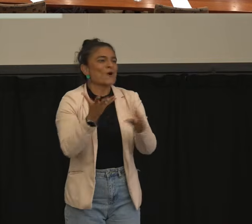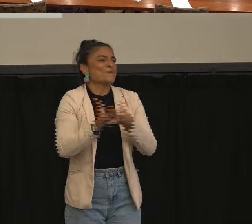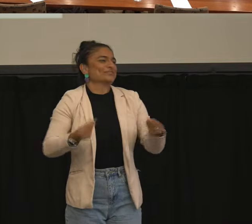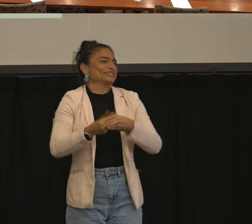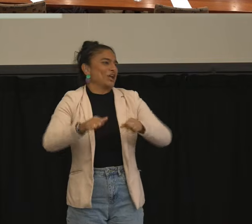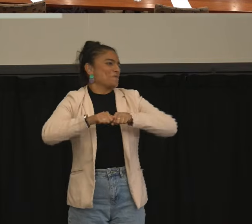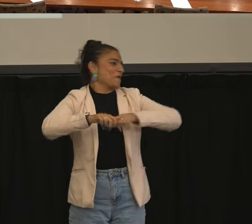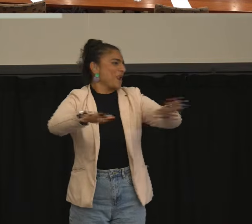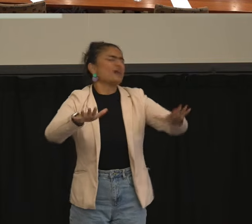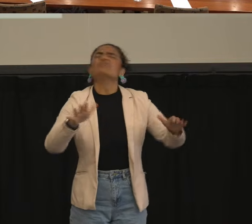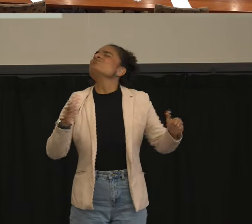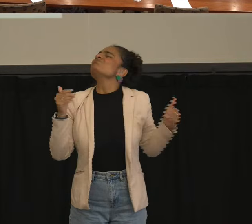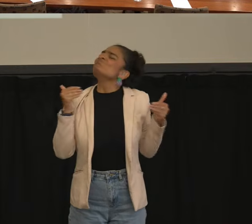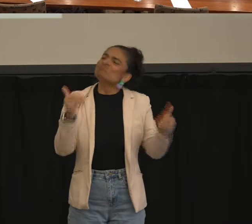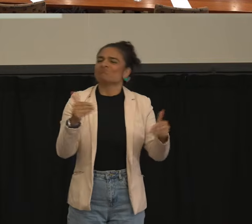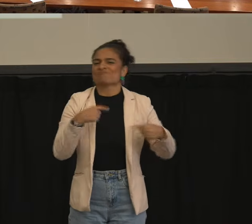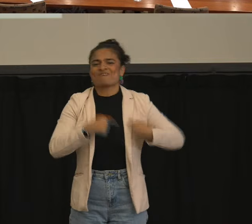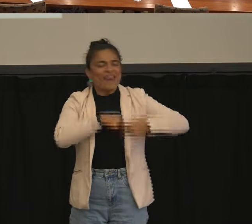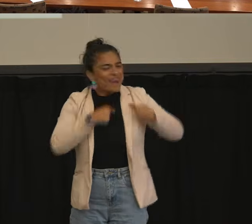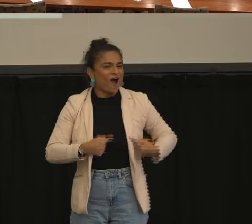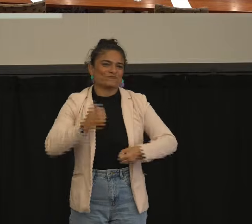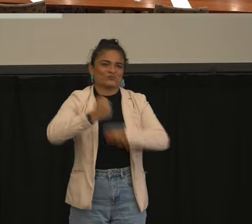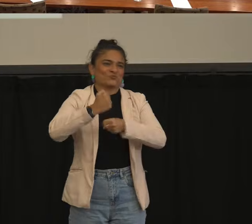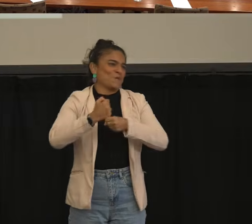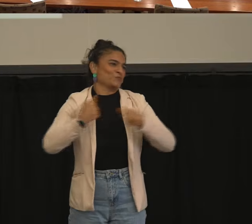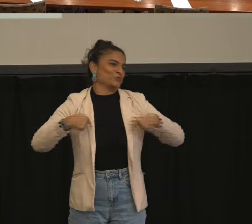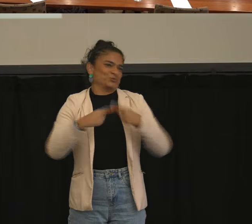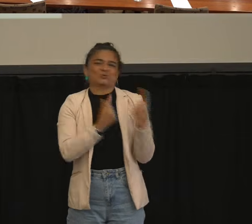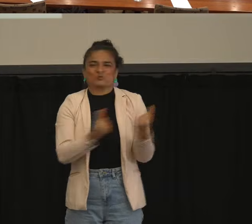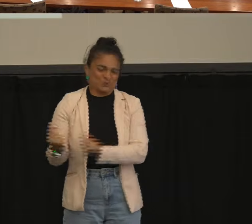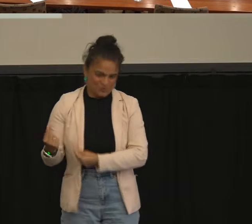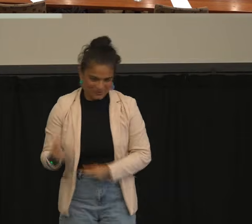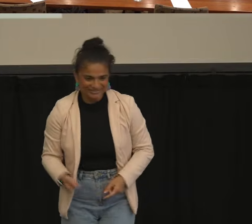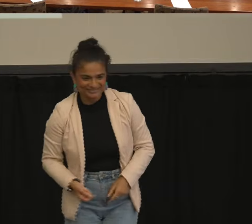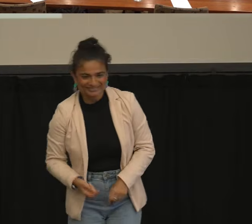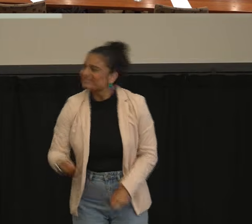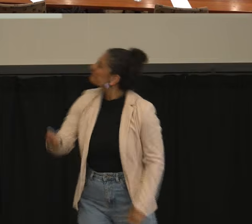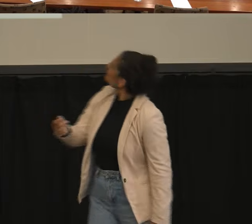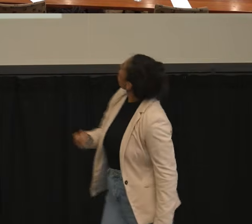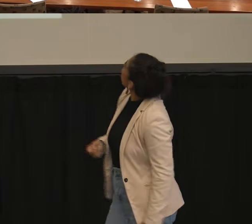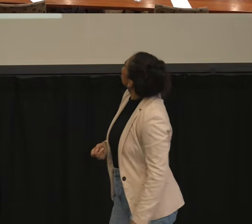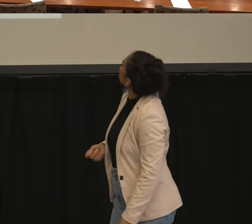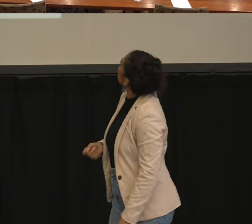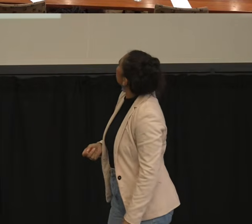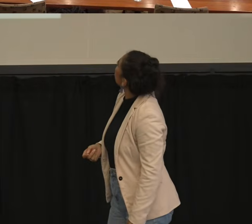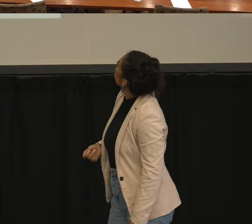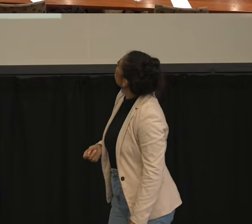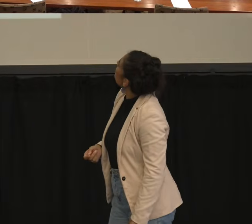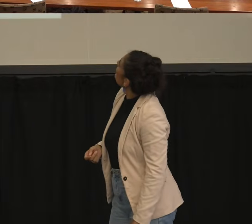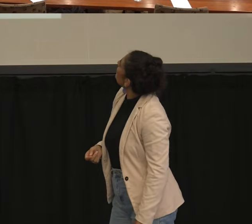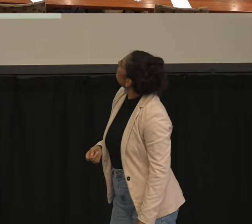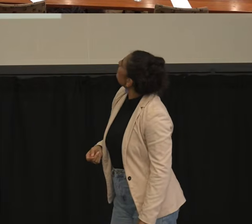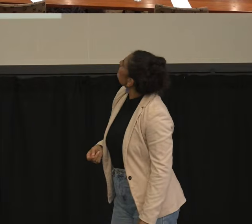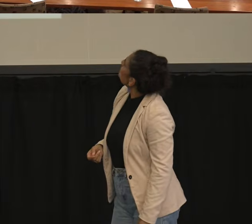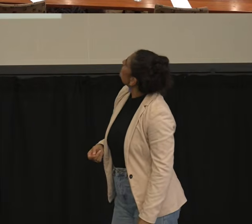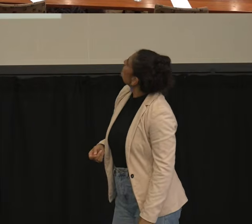our team in the background would work with short sleeves and shorts, but the team works so well together.